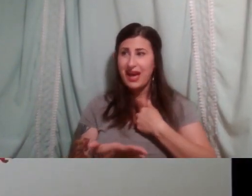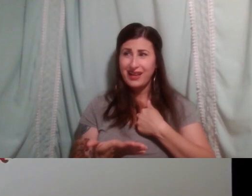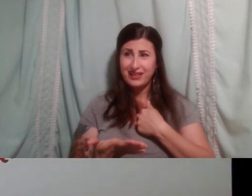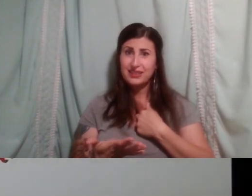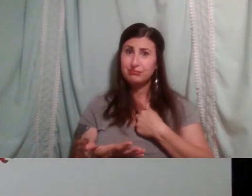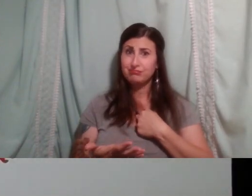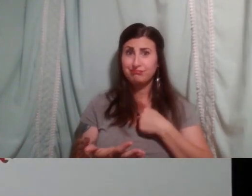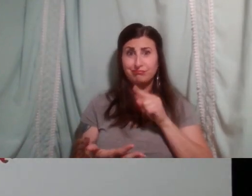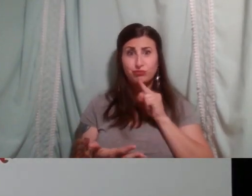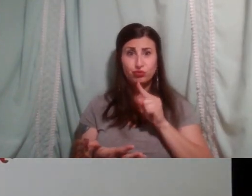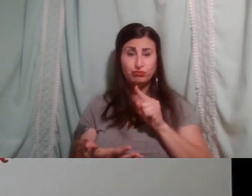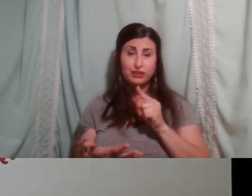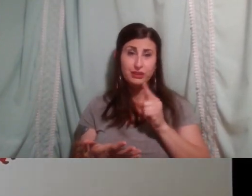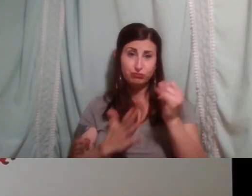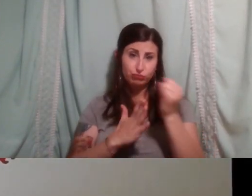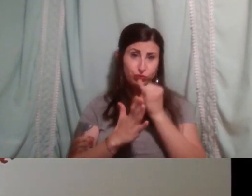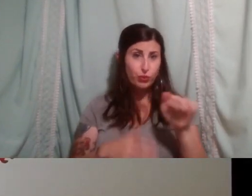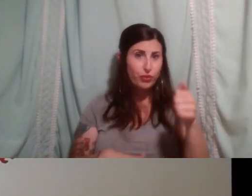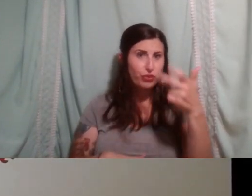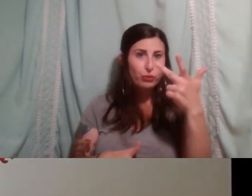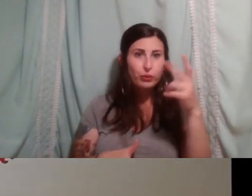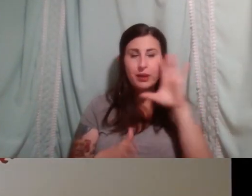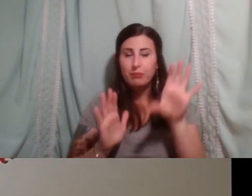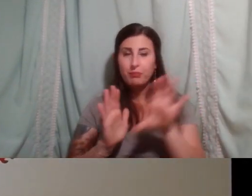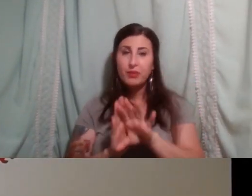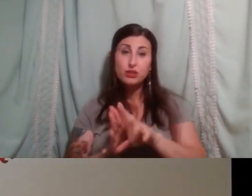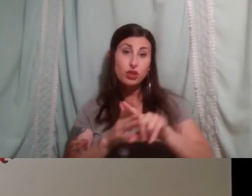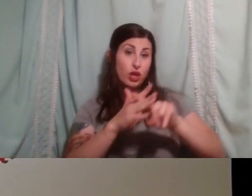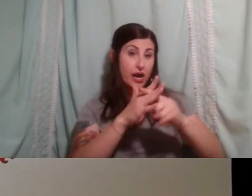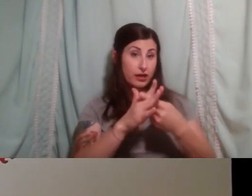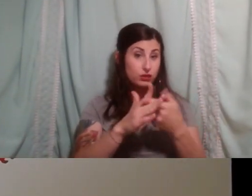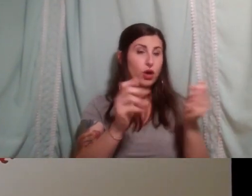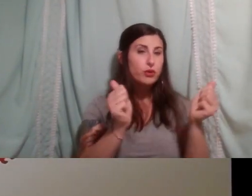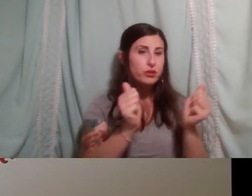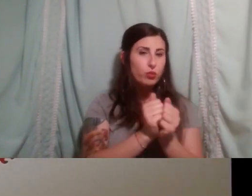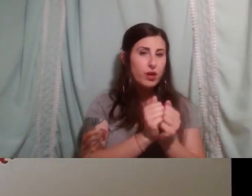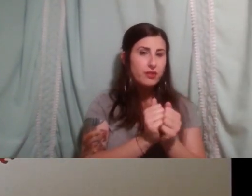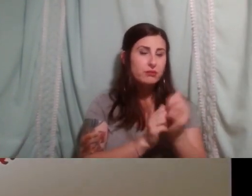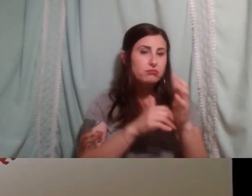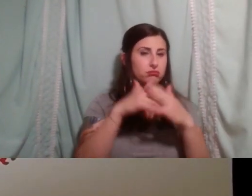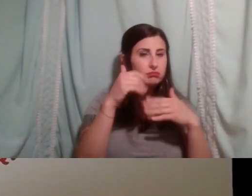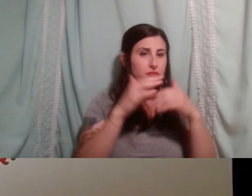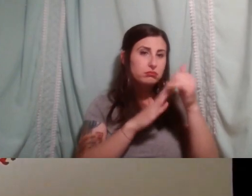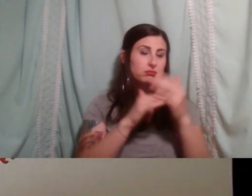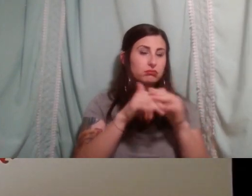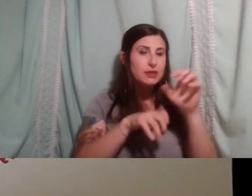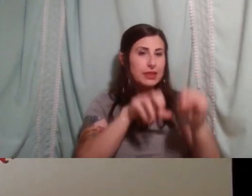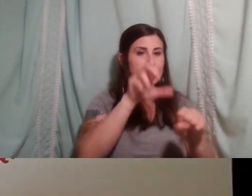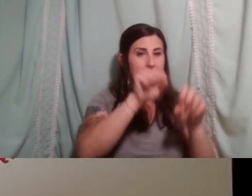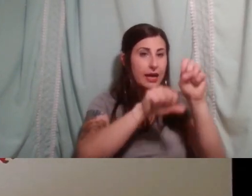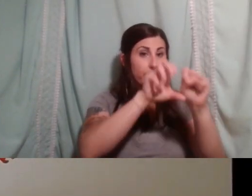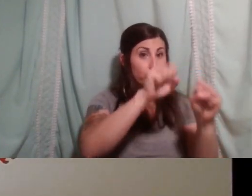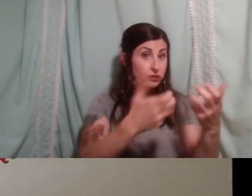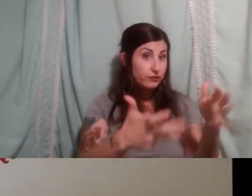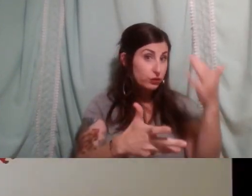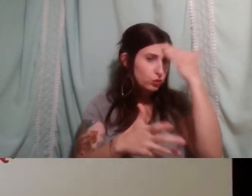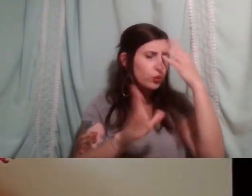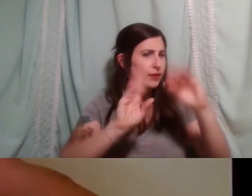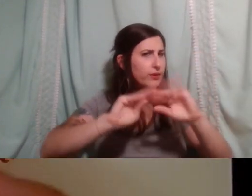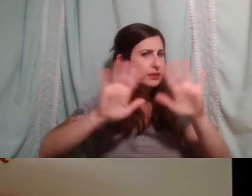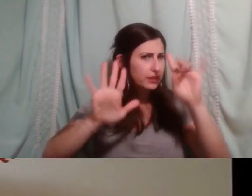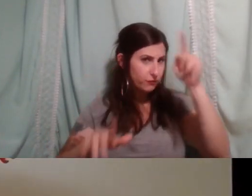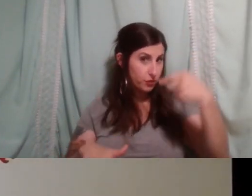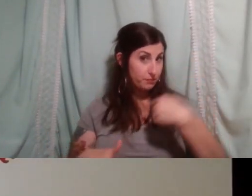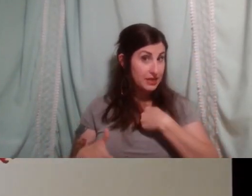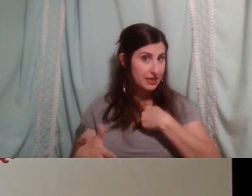kind of drew 3 pictures. I started off with what I was comfortable with, the ladder, right? Because that was